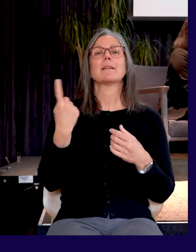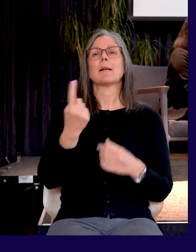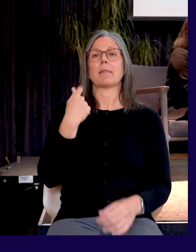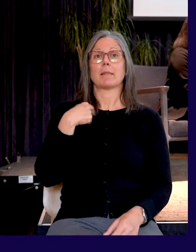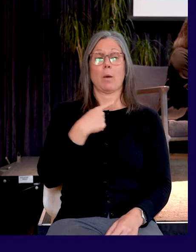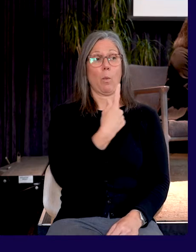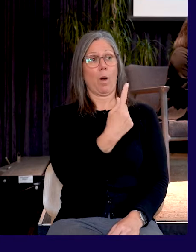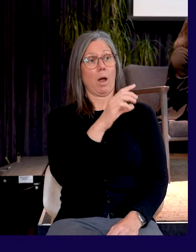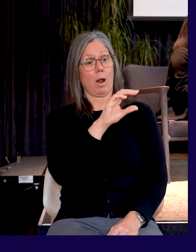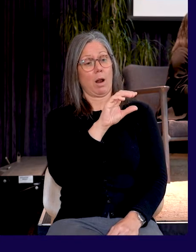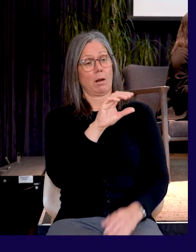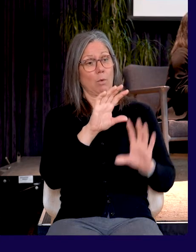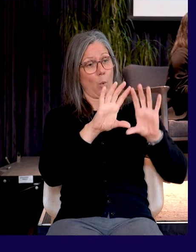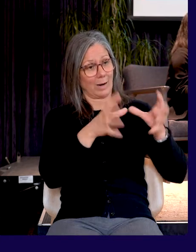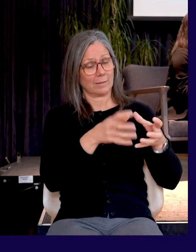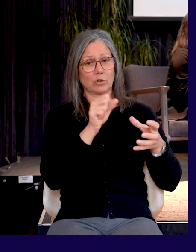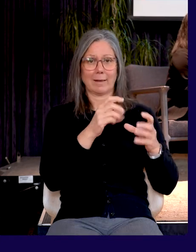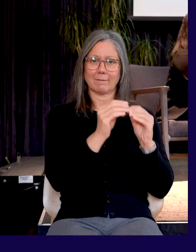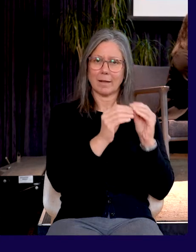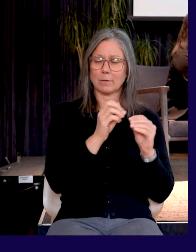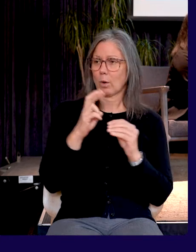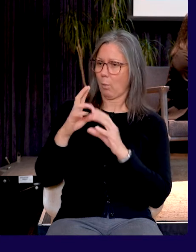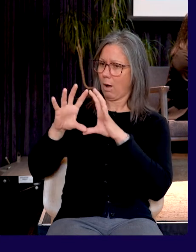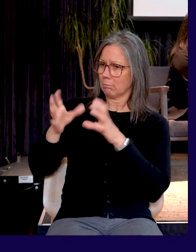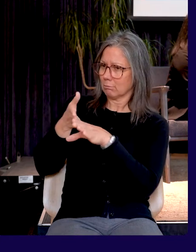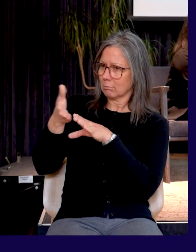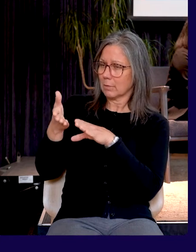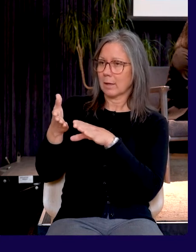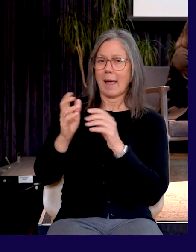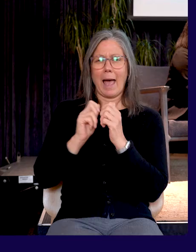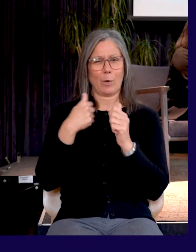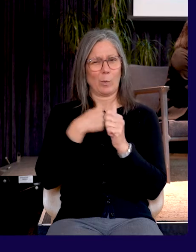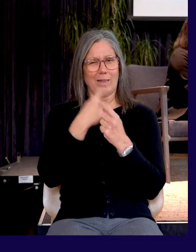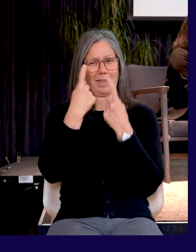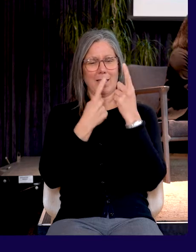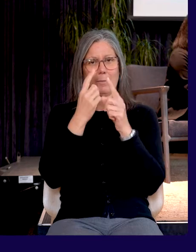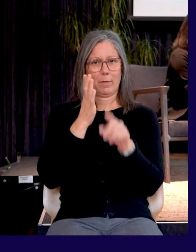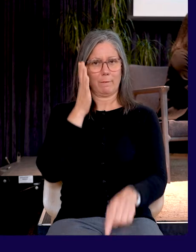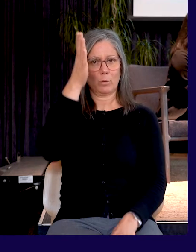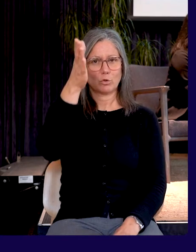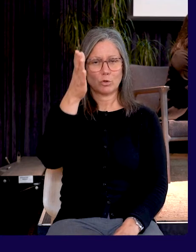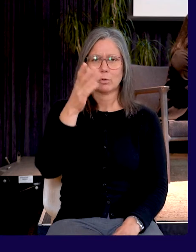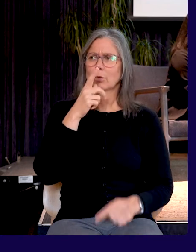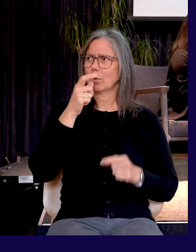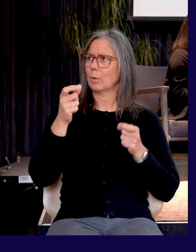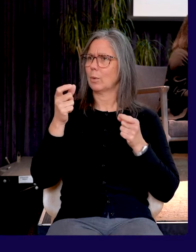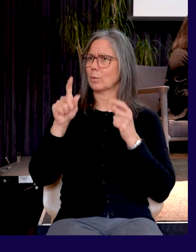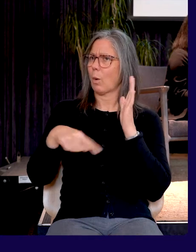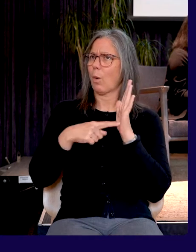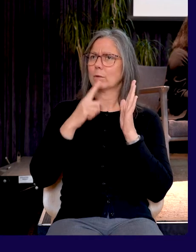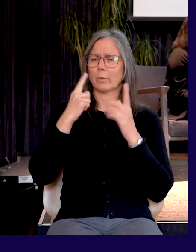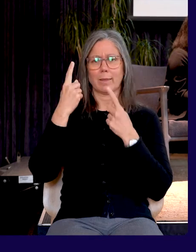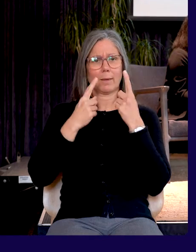one organization, one even sector alone. And so how are we thinking about the future of talent management? Whose role is that? I